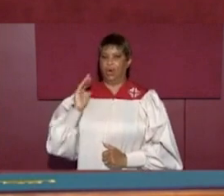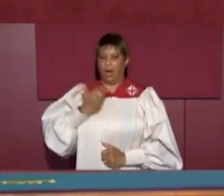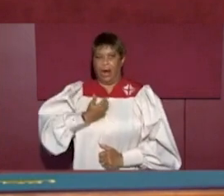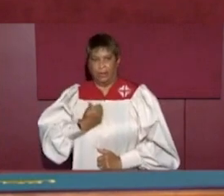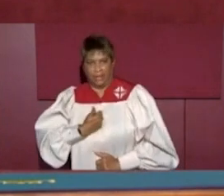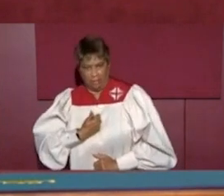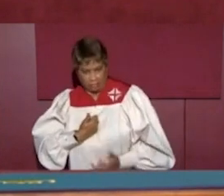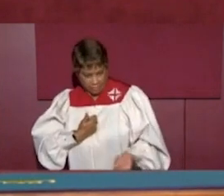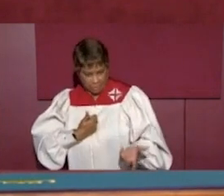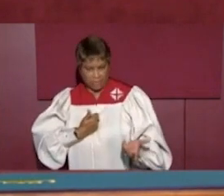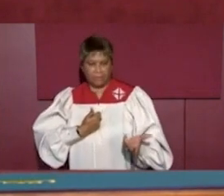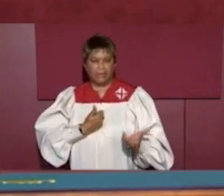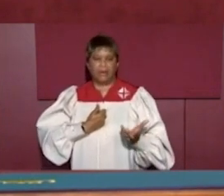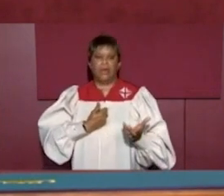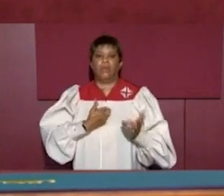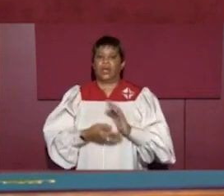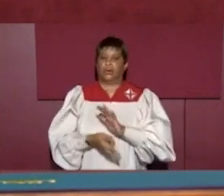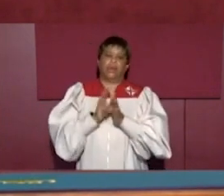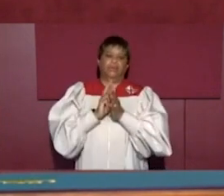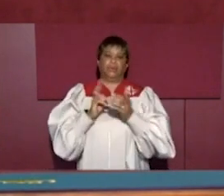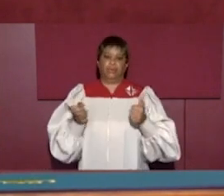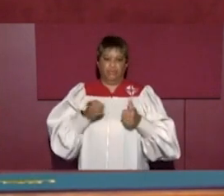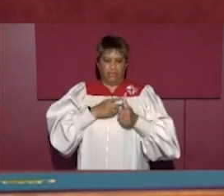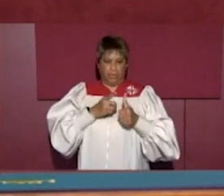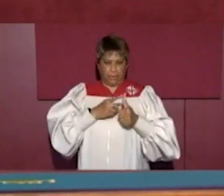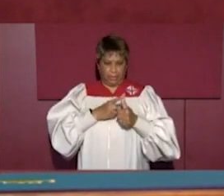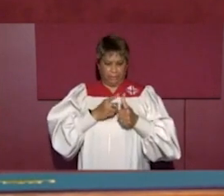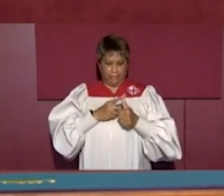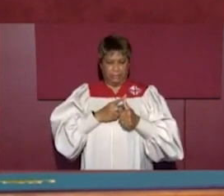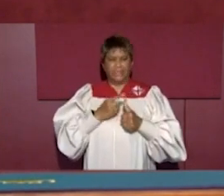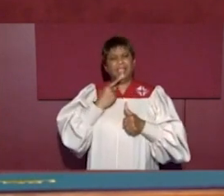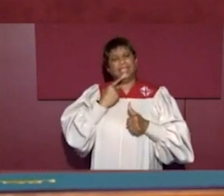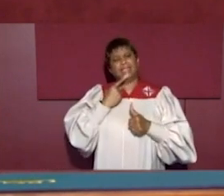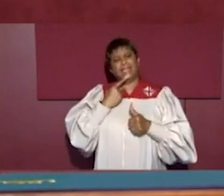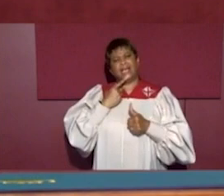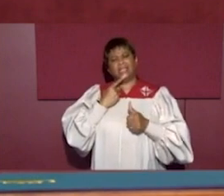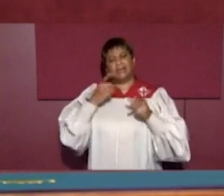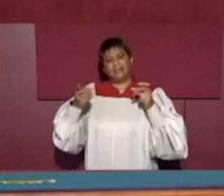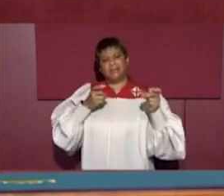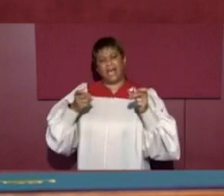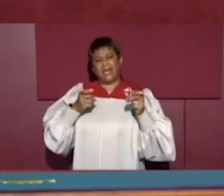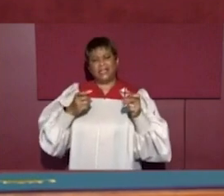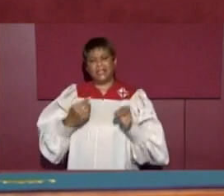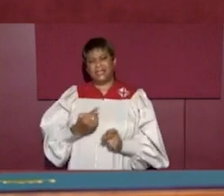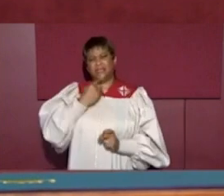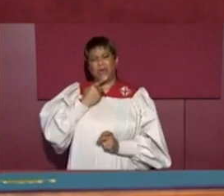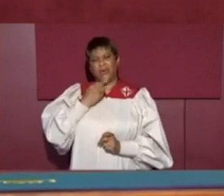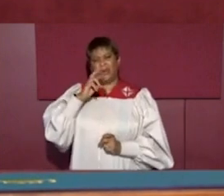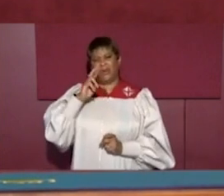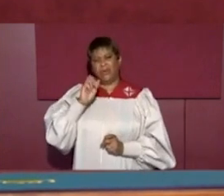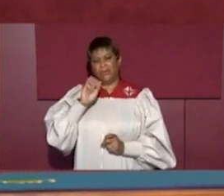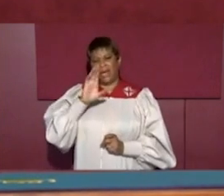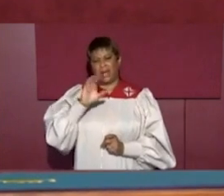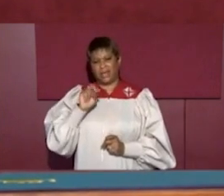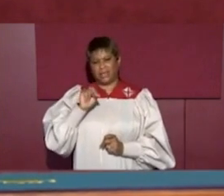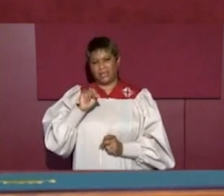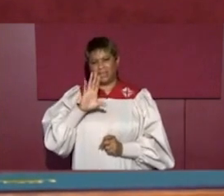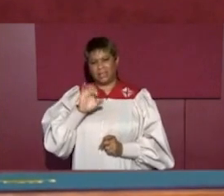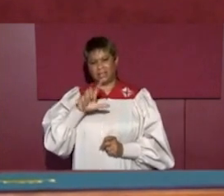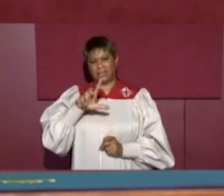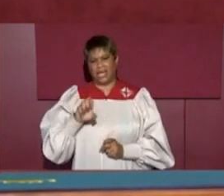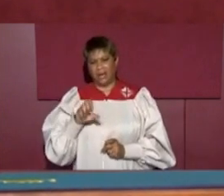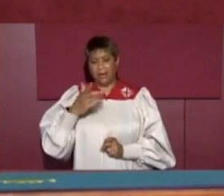so let's quickly recap that first point. We said to deal with disappointment, I have to reconcile my